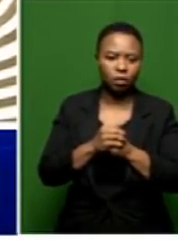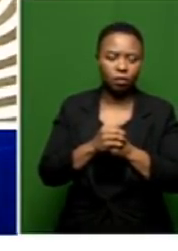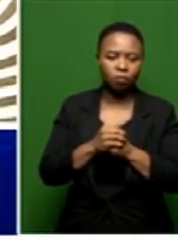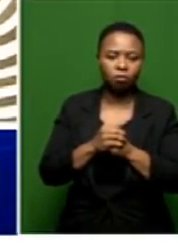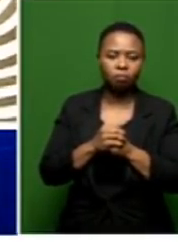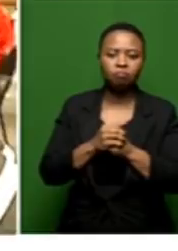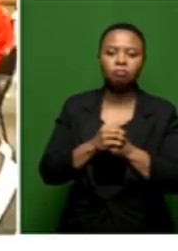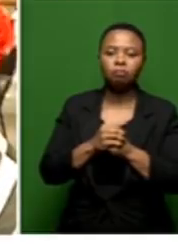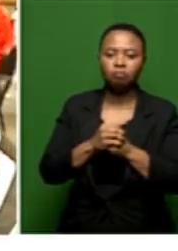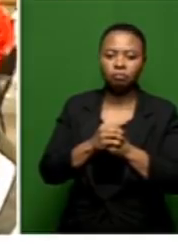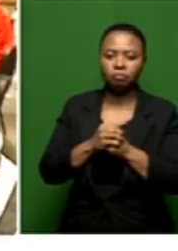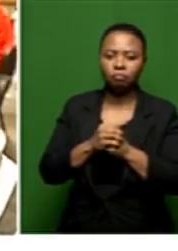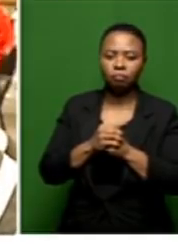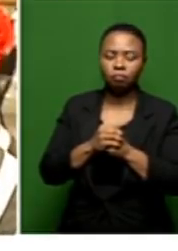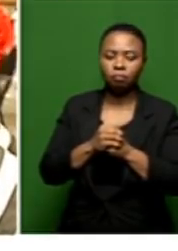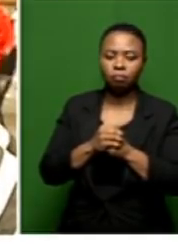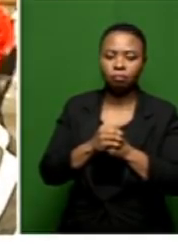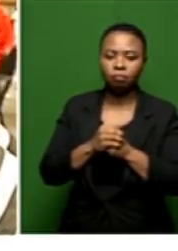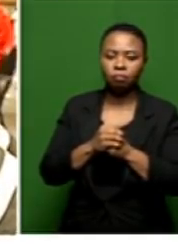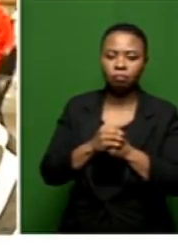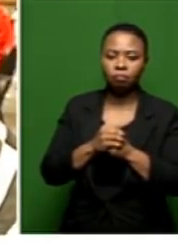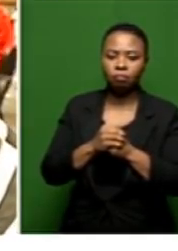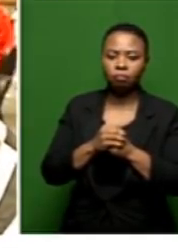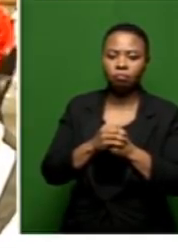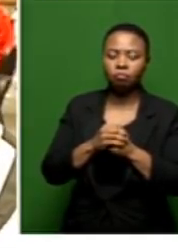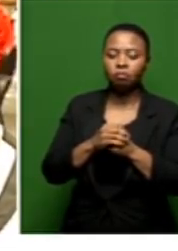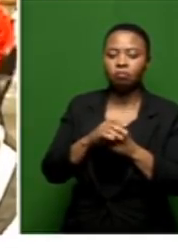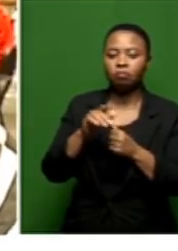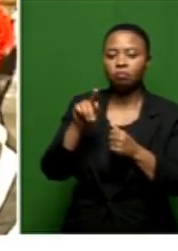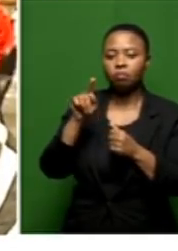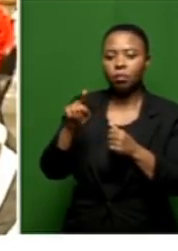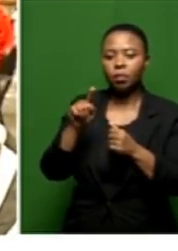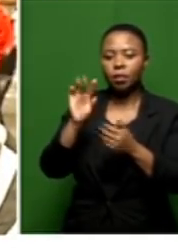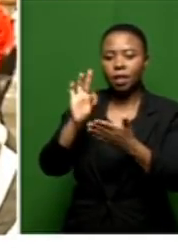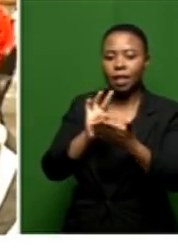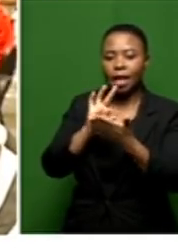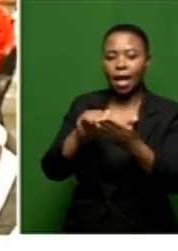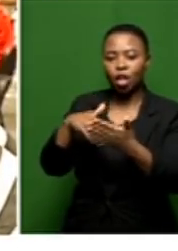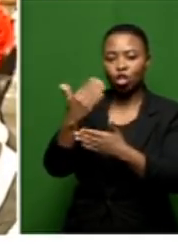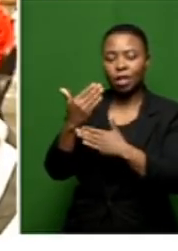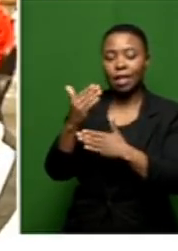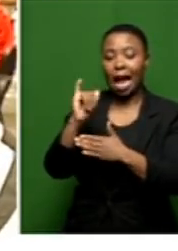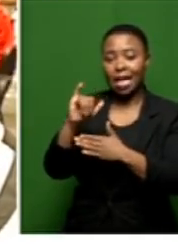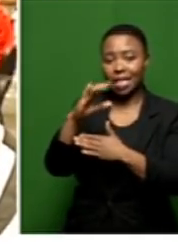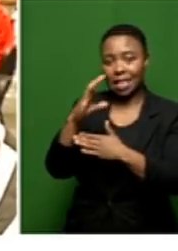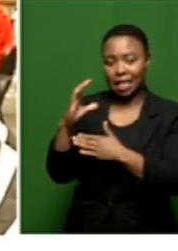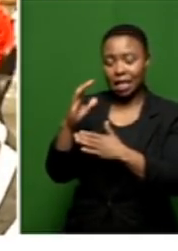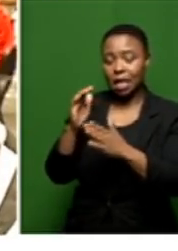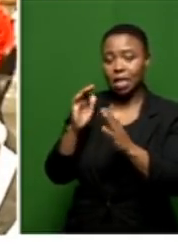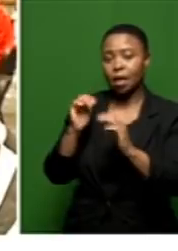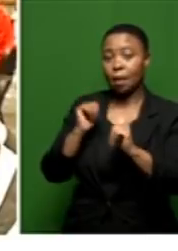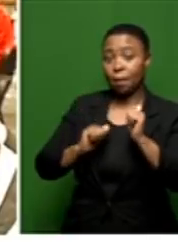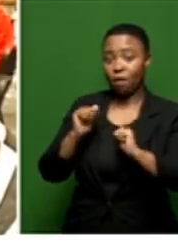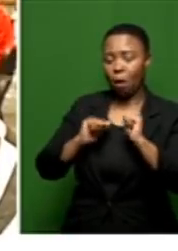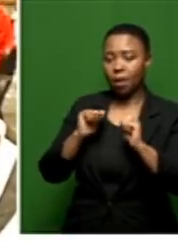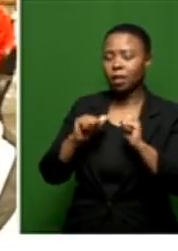I think that the elections for the IEC in terms of performance, I think we've seen some really